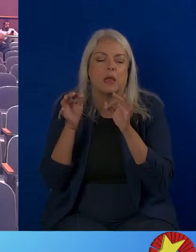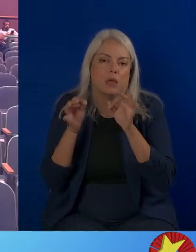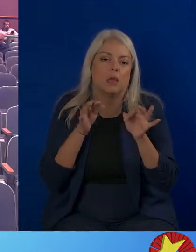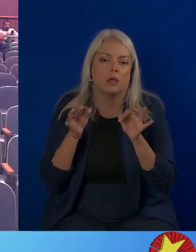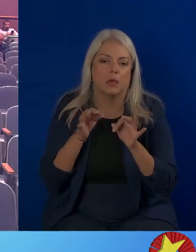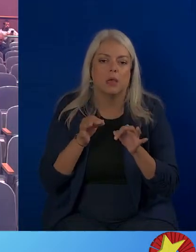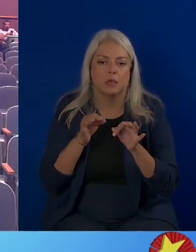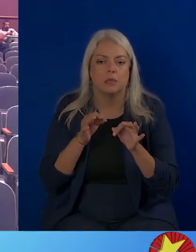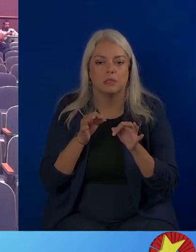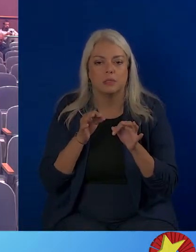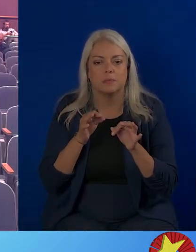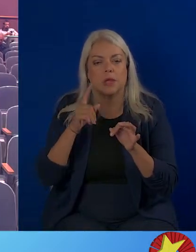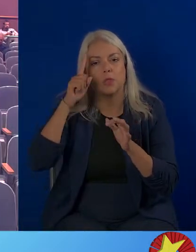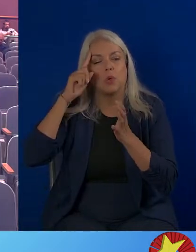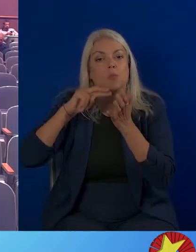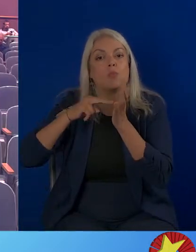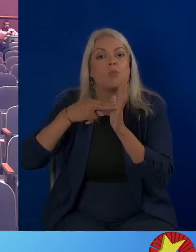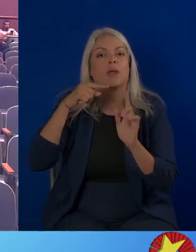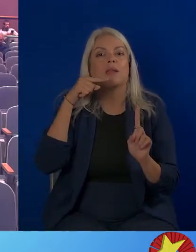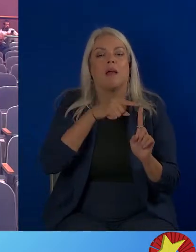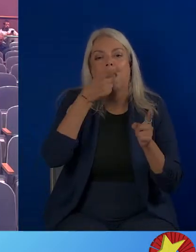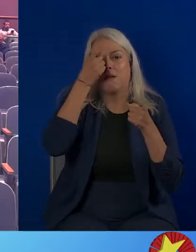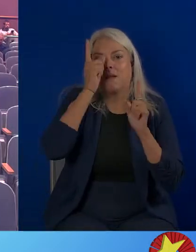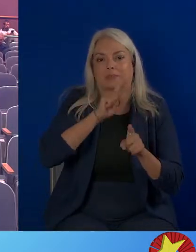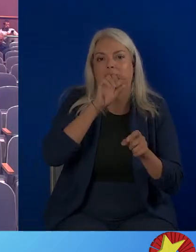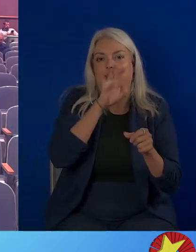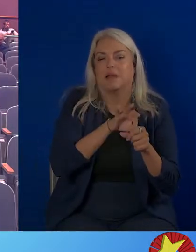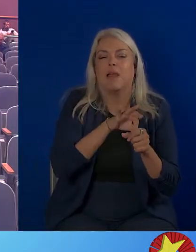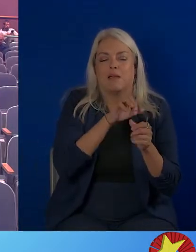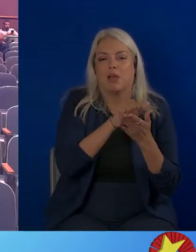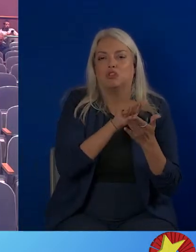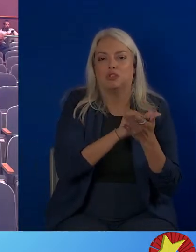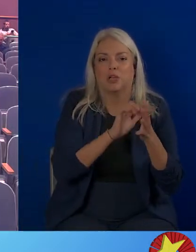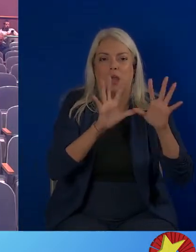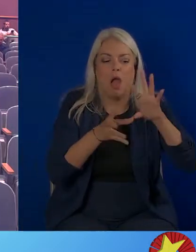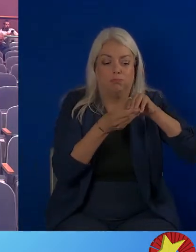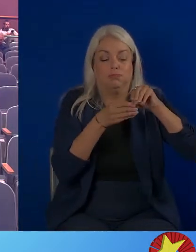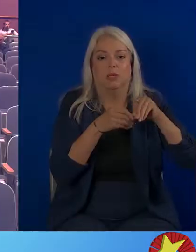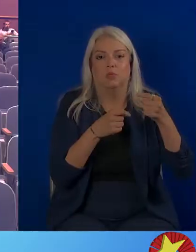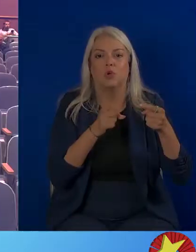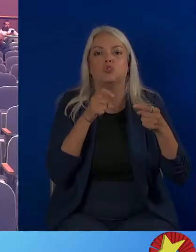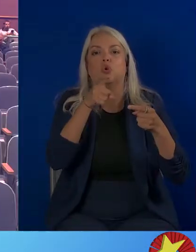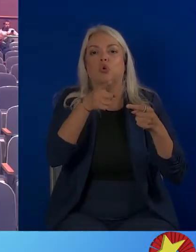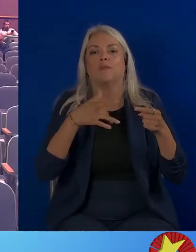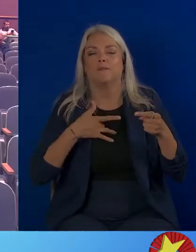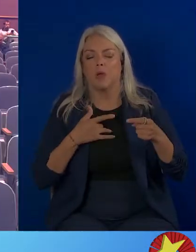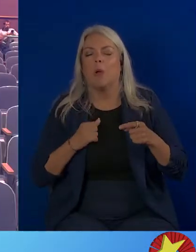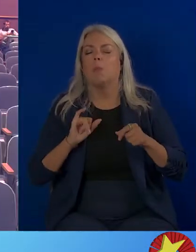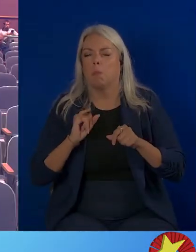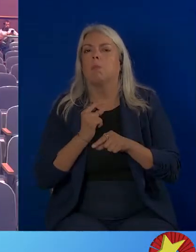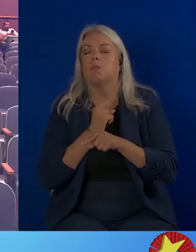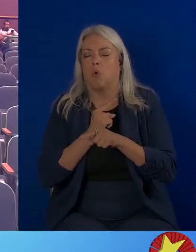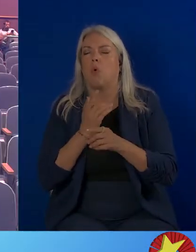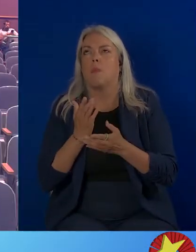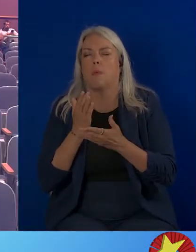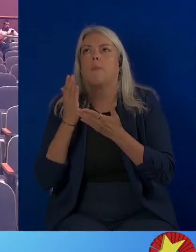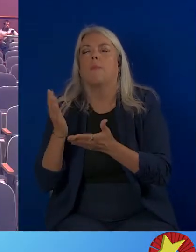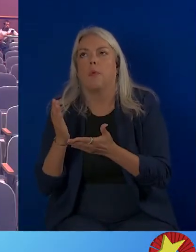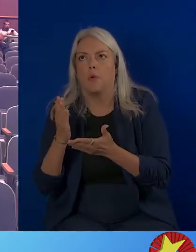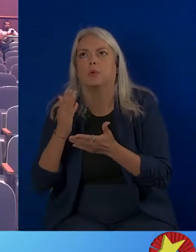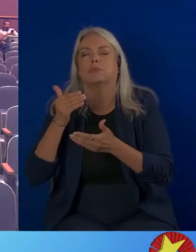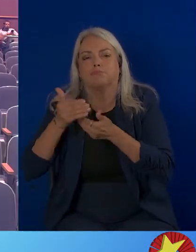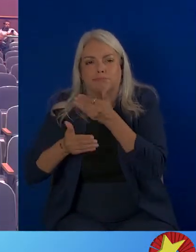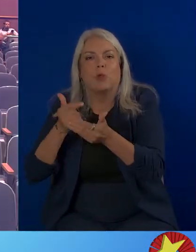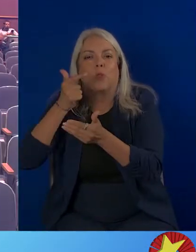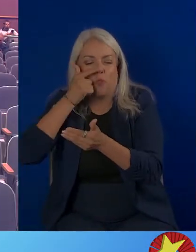explain the purpose of the consent agenda, and then just so you can make an appropriate motion and know what you're actually doing with the